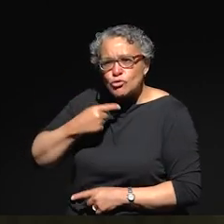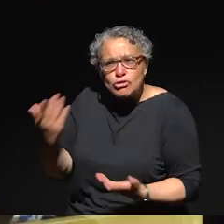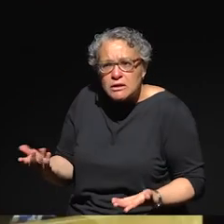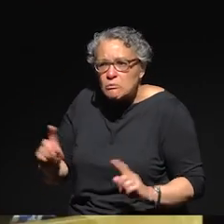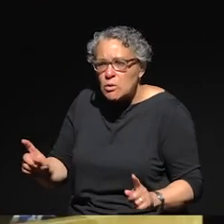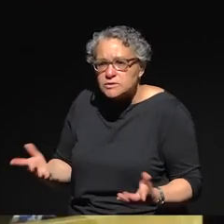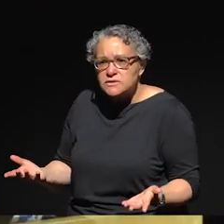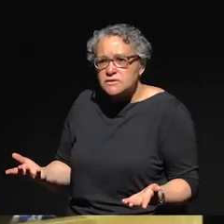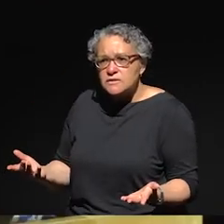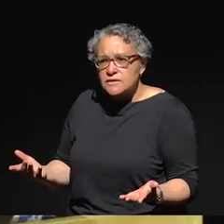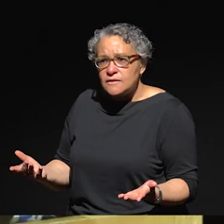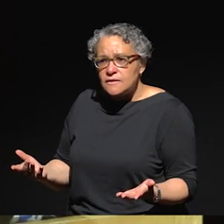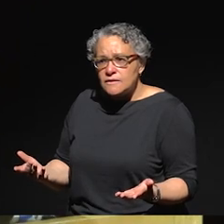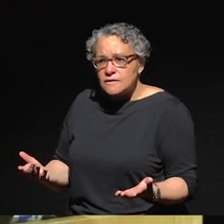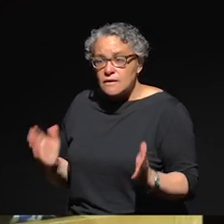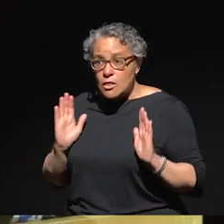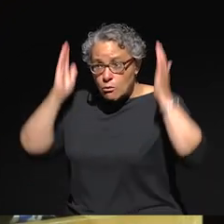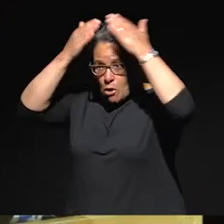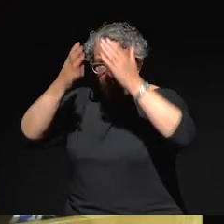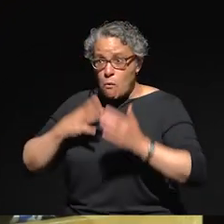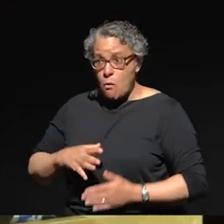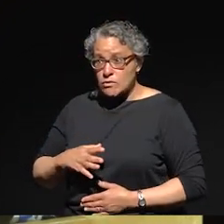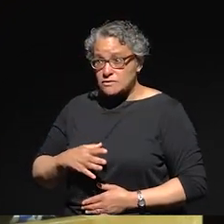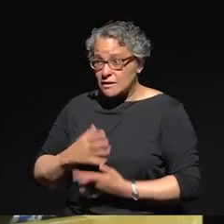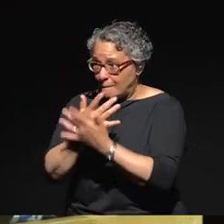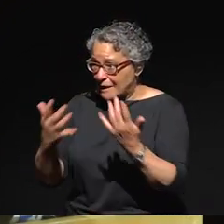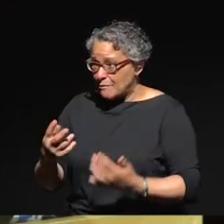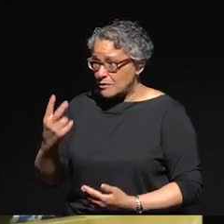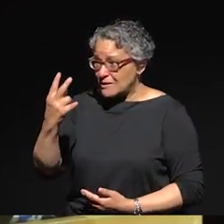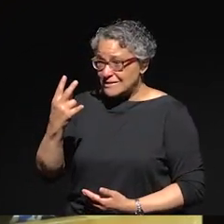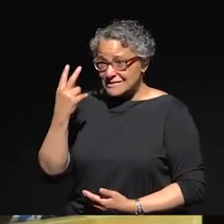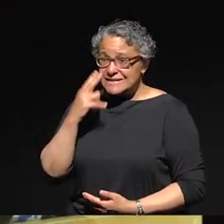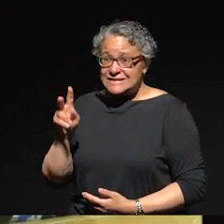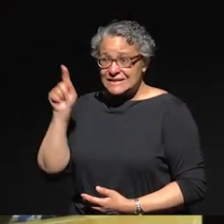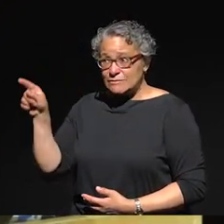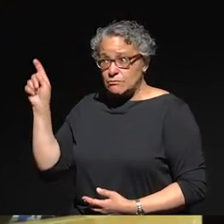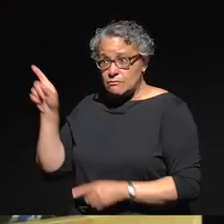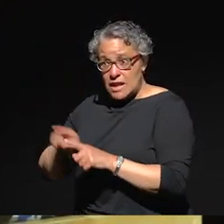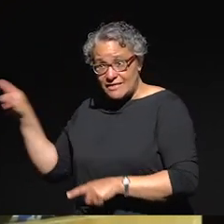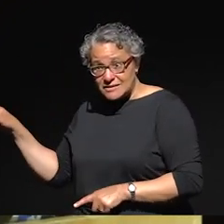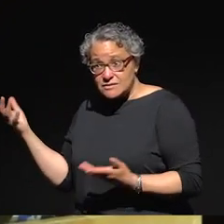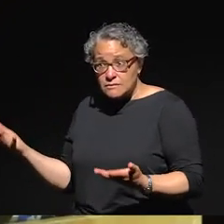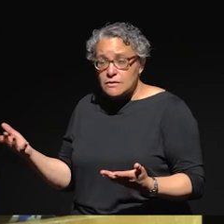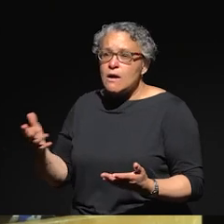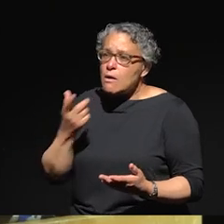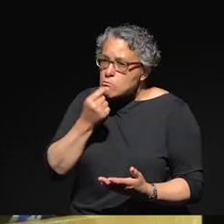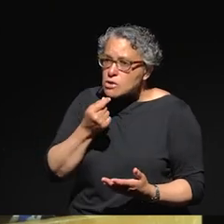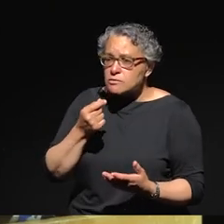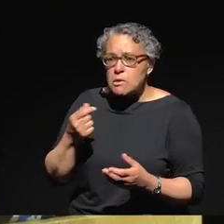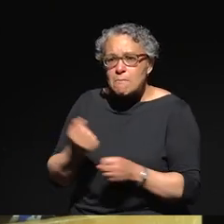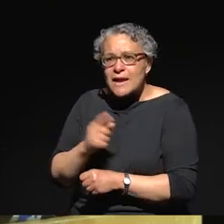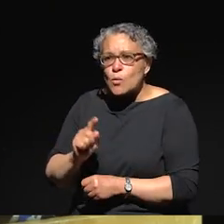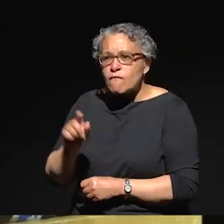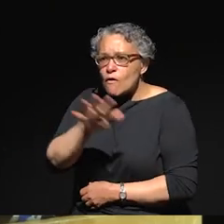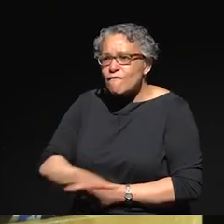imagine that he would have wanted the public to see him like this. So one theory is that it was made for the family mausoleum in Santa Maria del Popolo